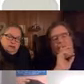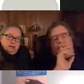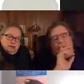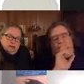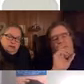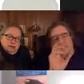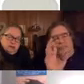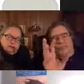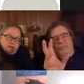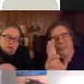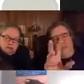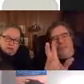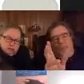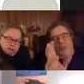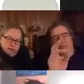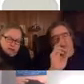and